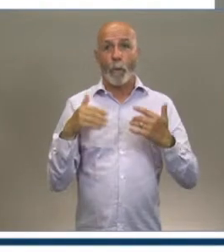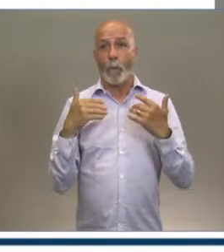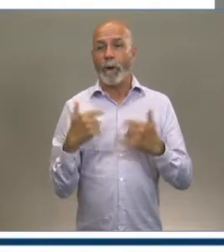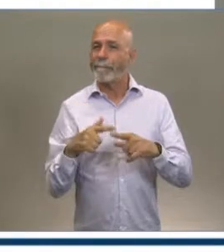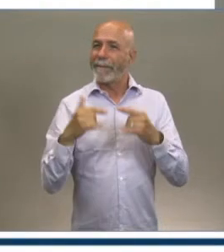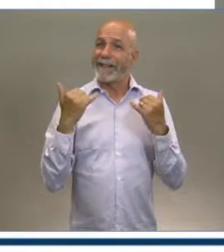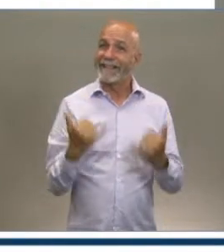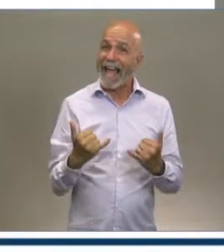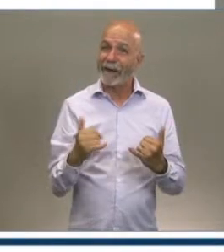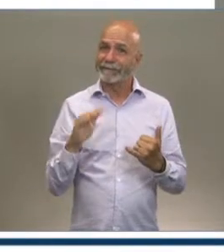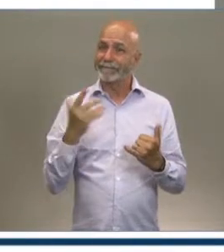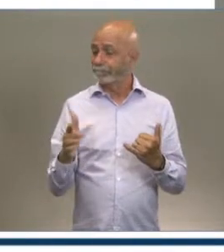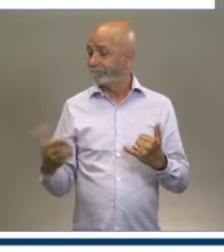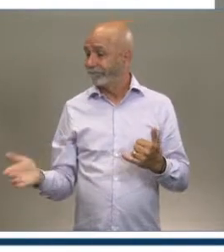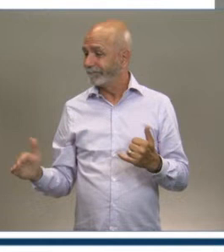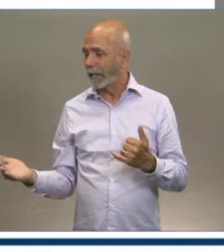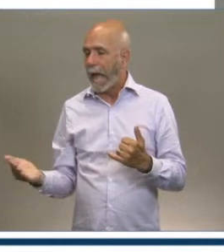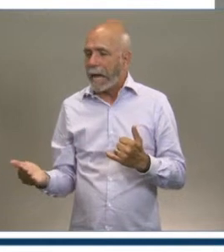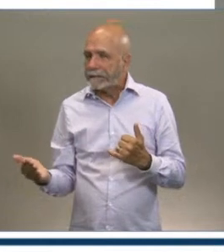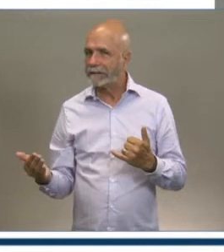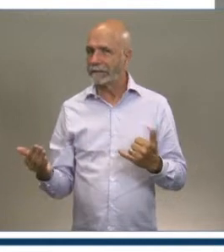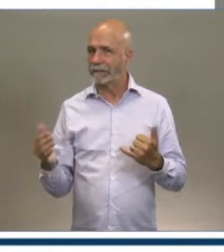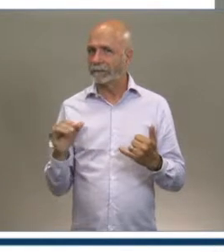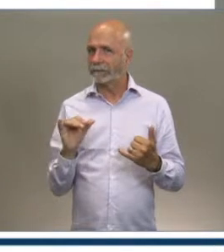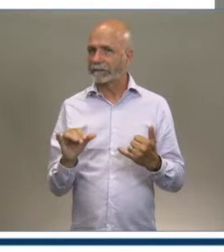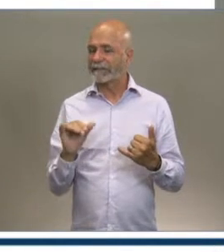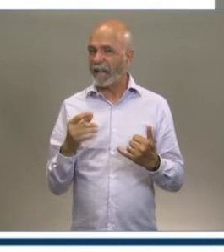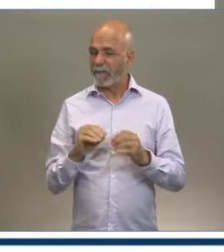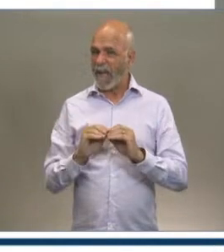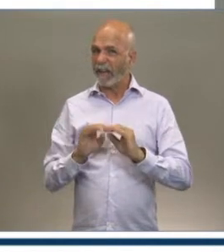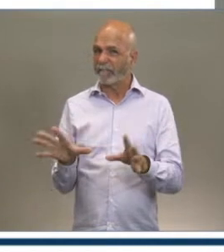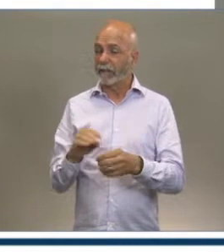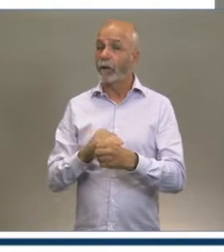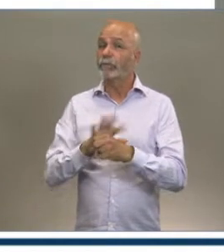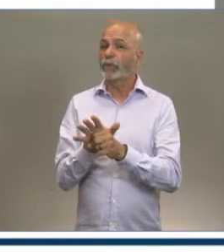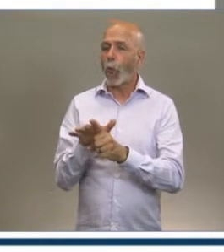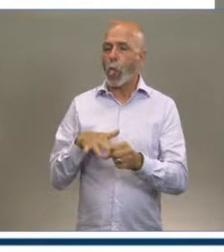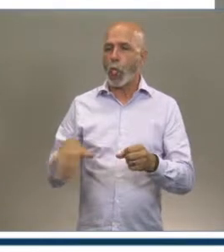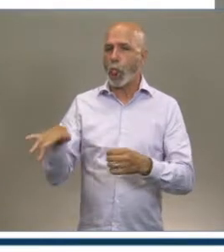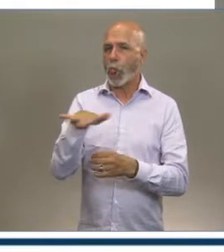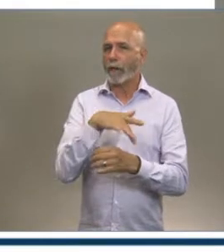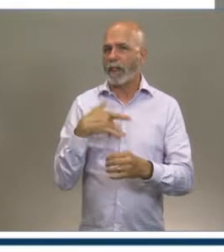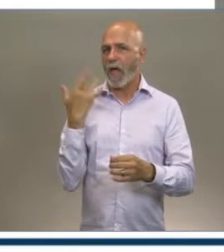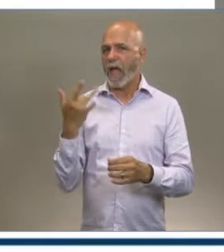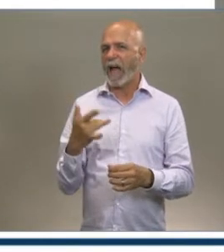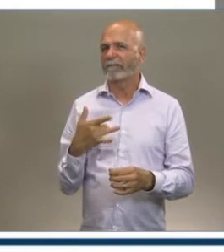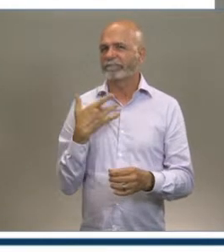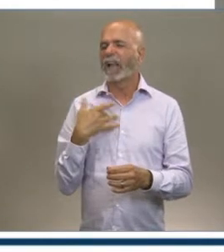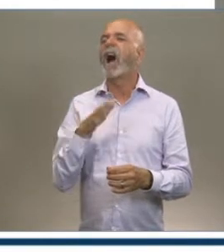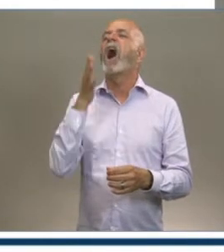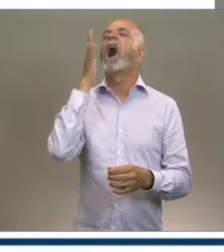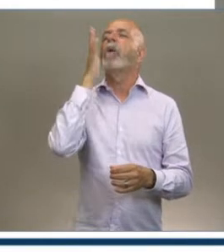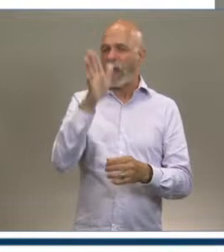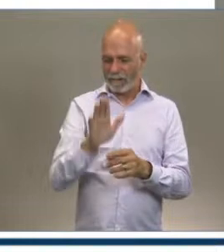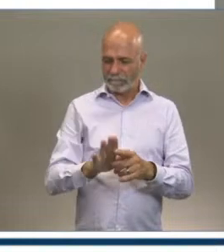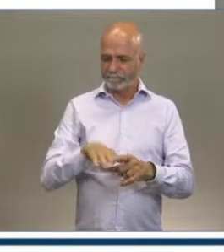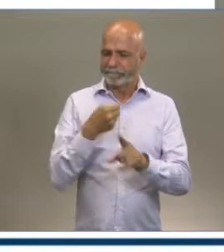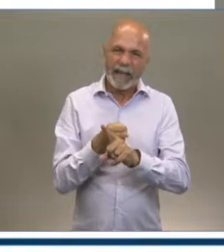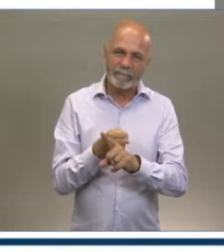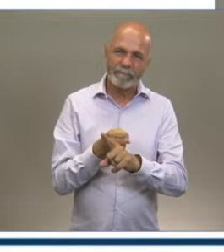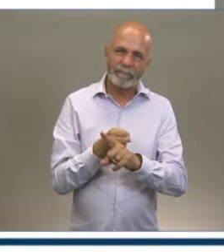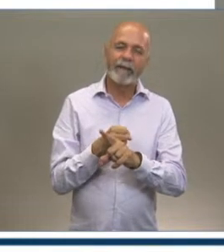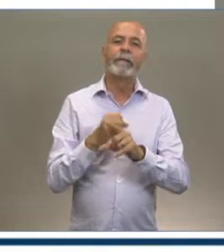virus is still here and continues to have the potential for devastating impact on individuals and